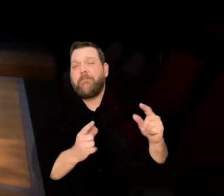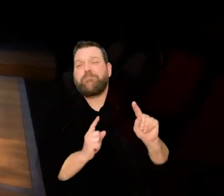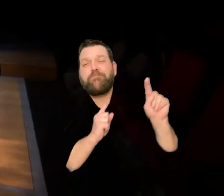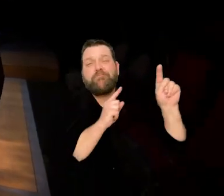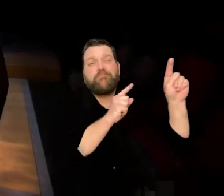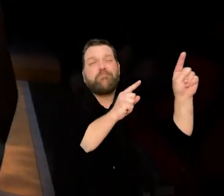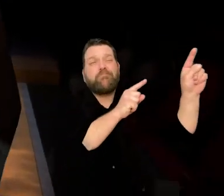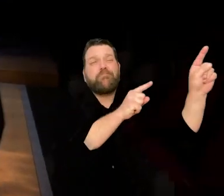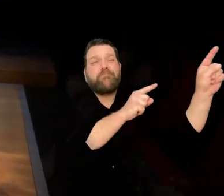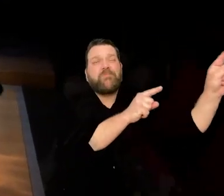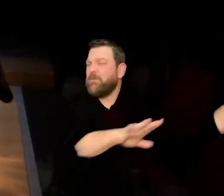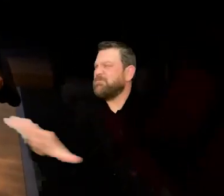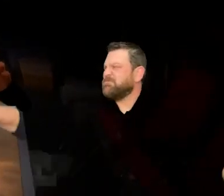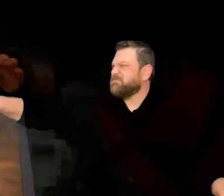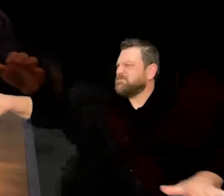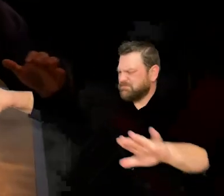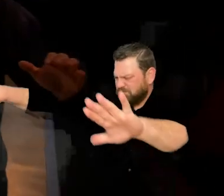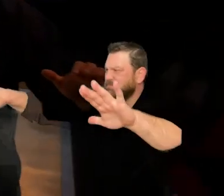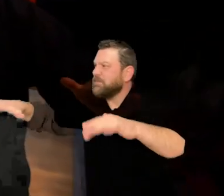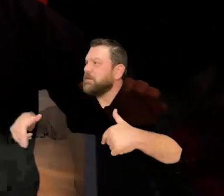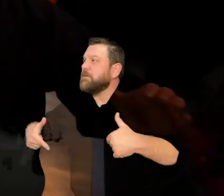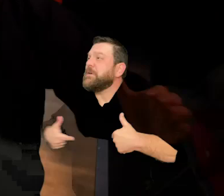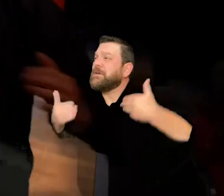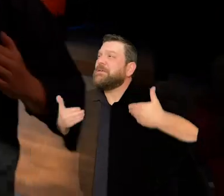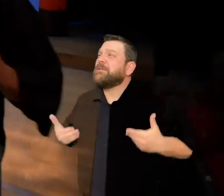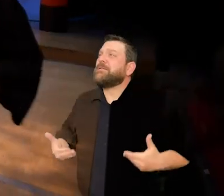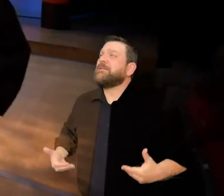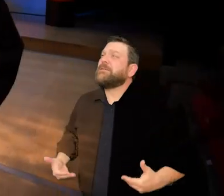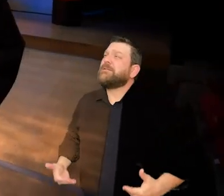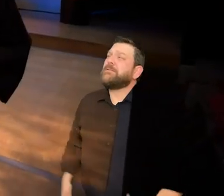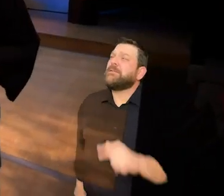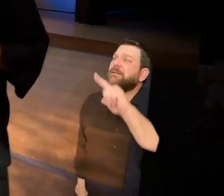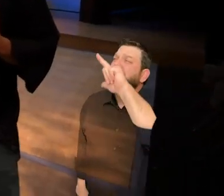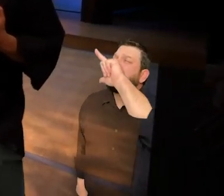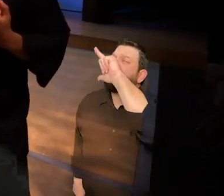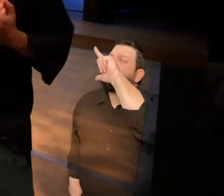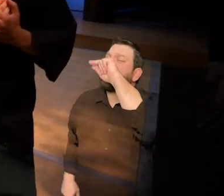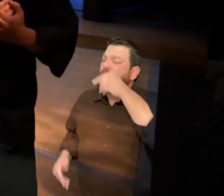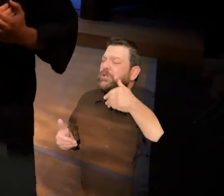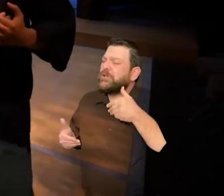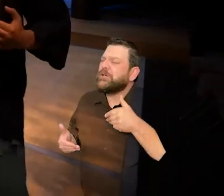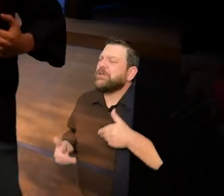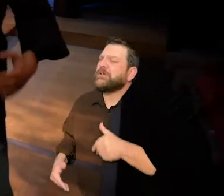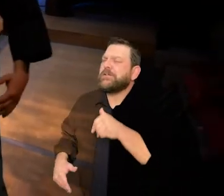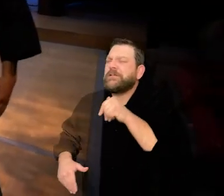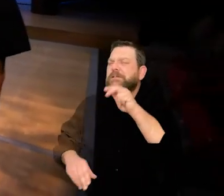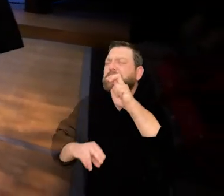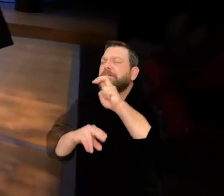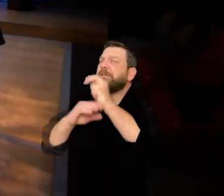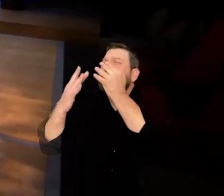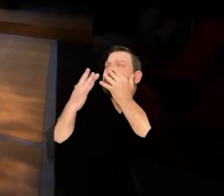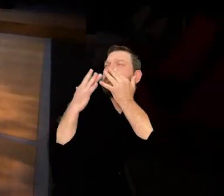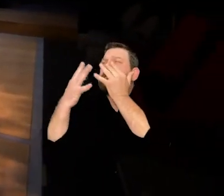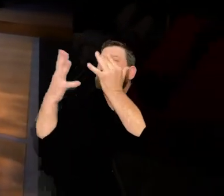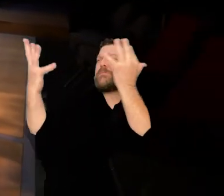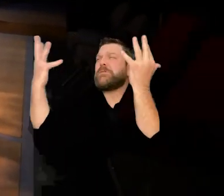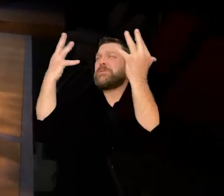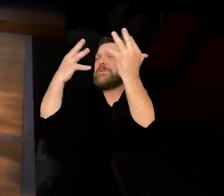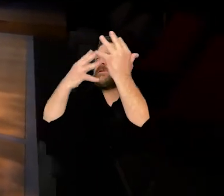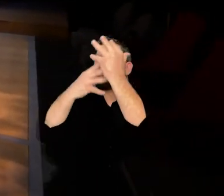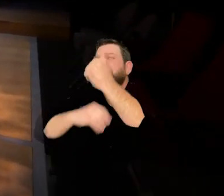her, my lady wife. I am no nightingale, but my song